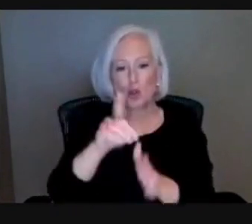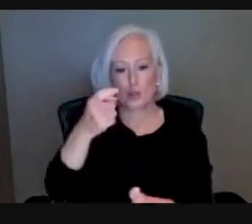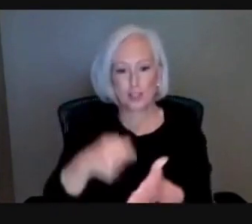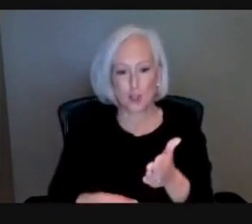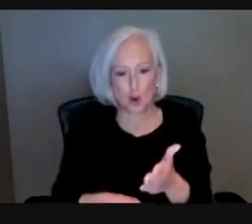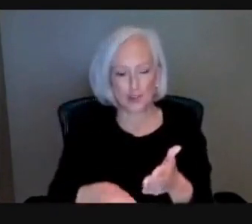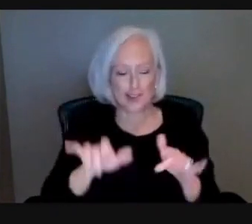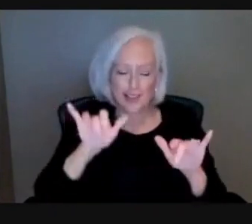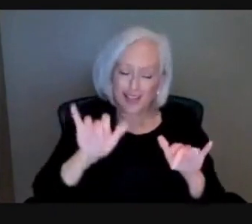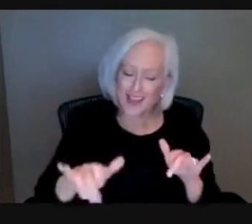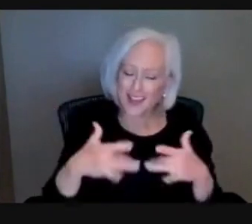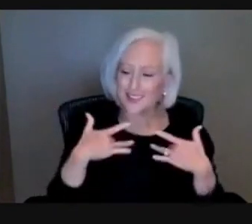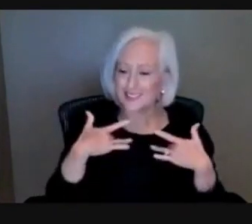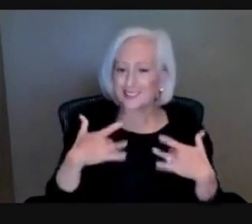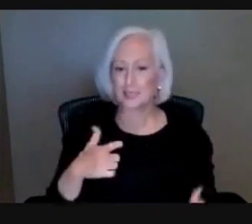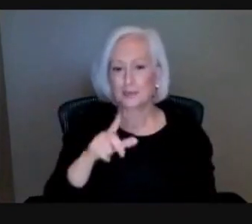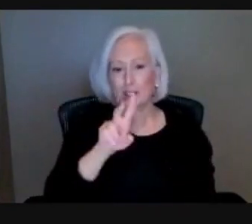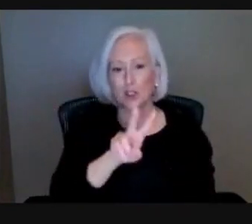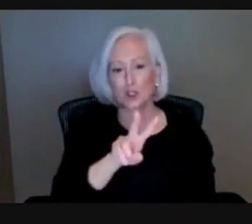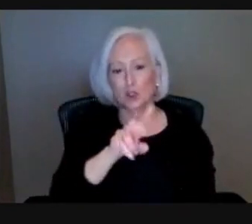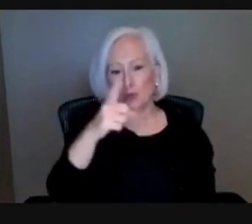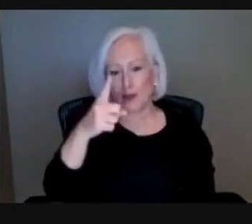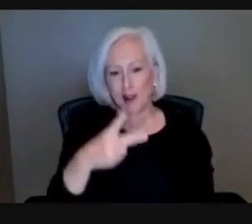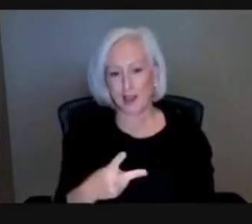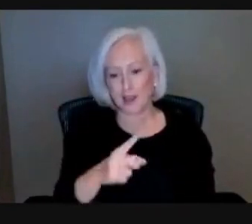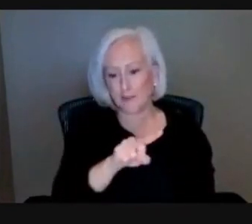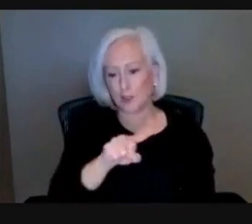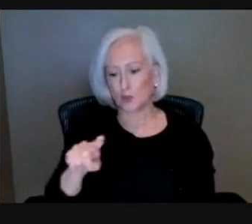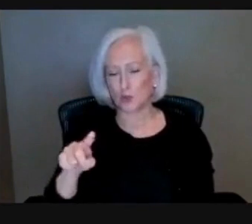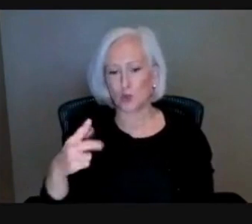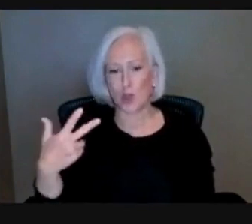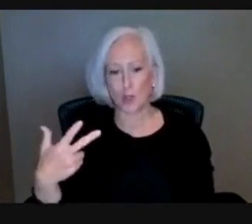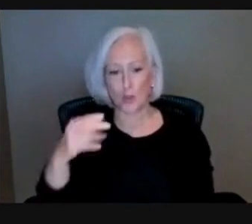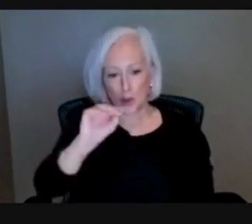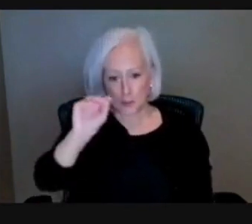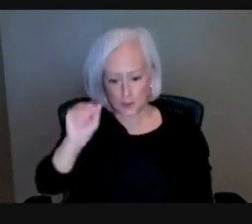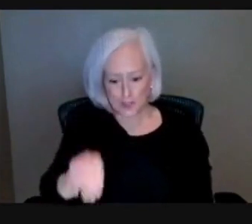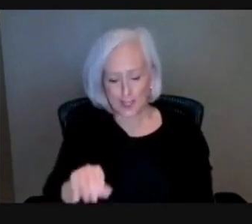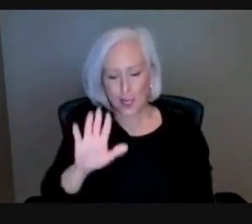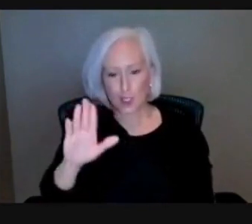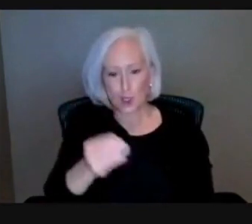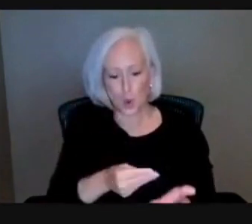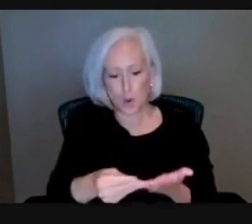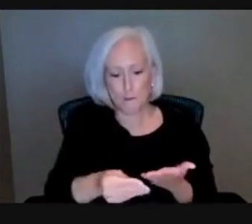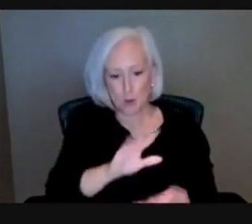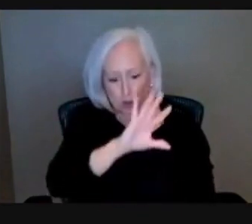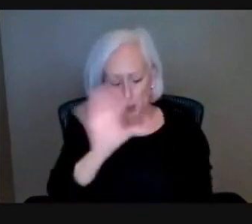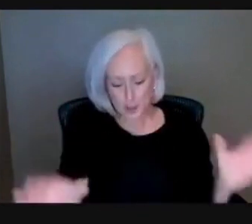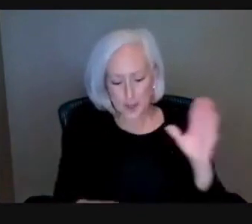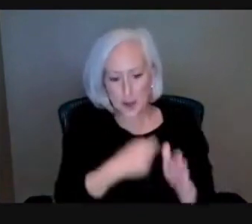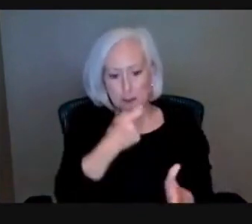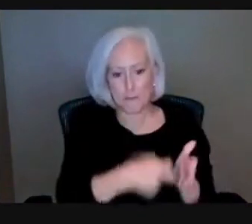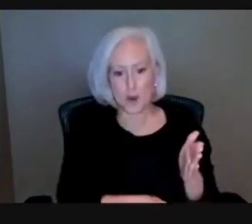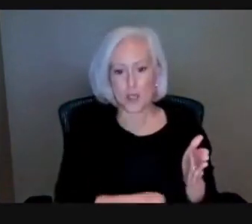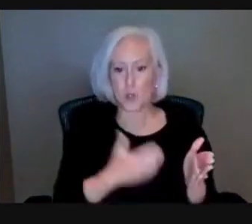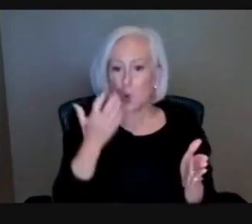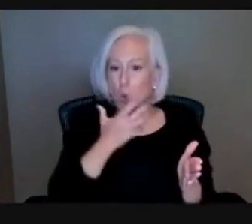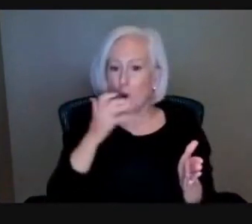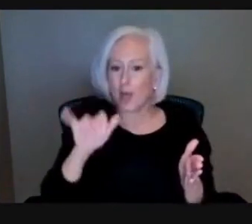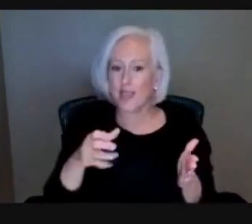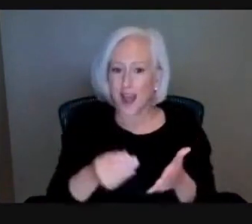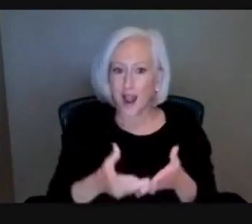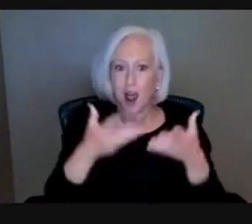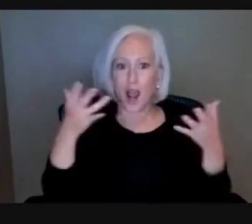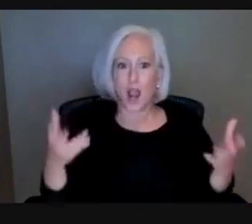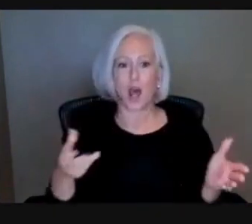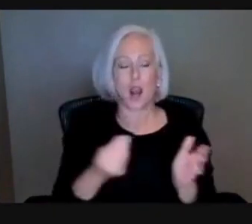run about 2.5% to 3% of whatever your purchase price is. That's a lot of money. Some of the closing